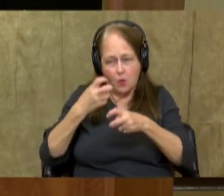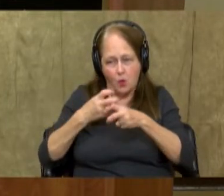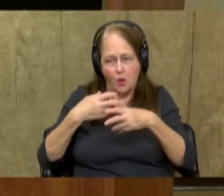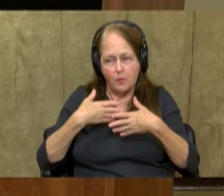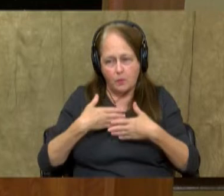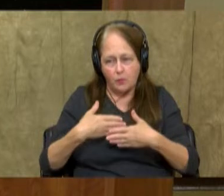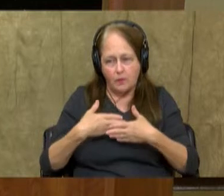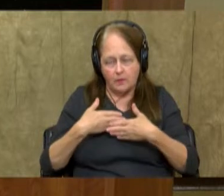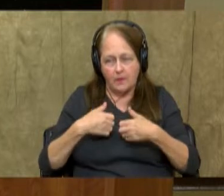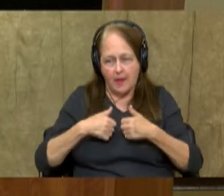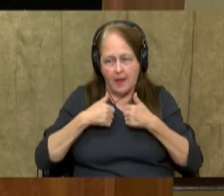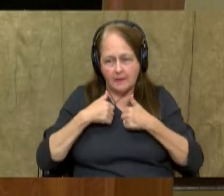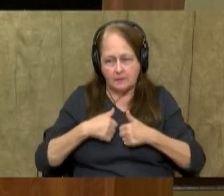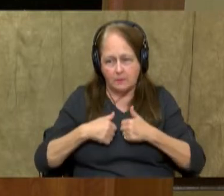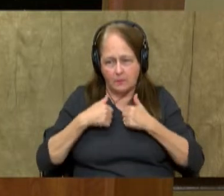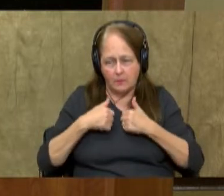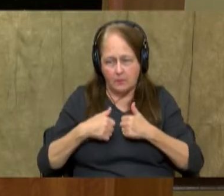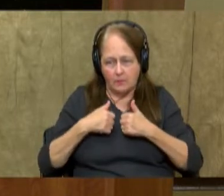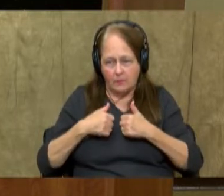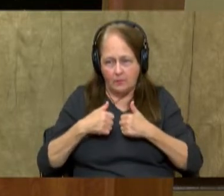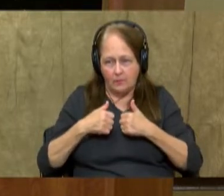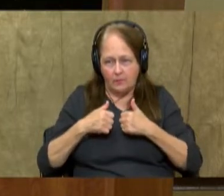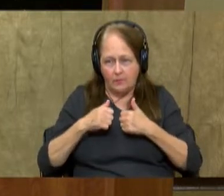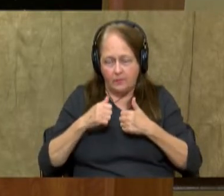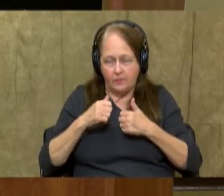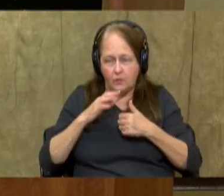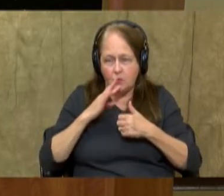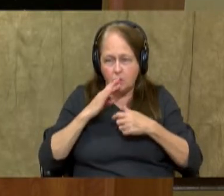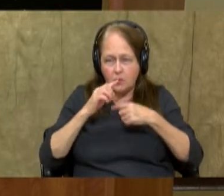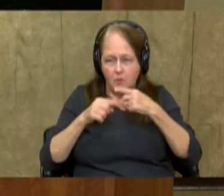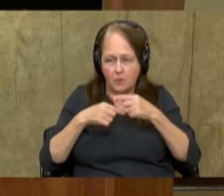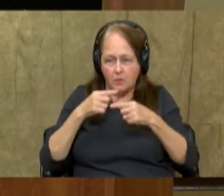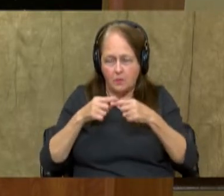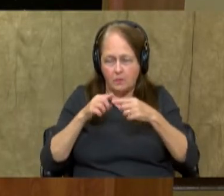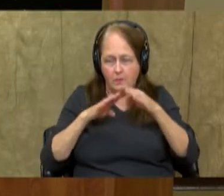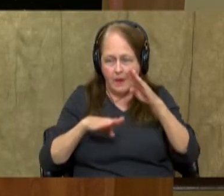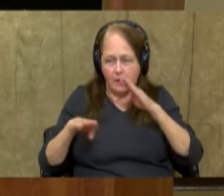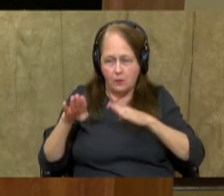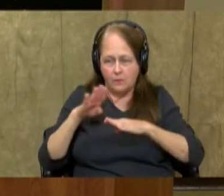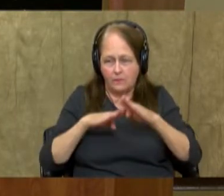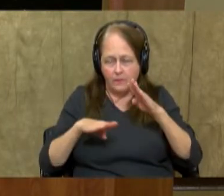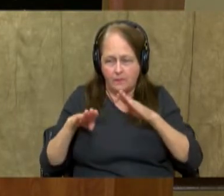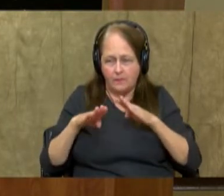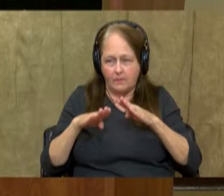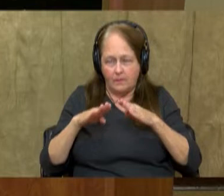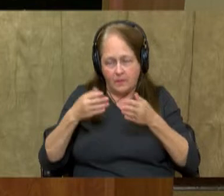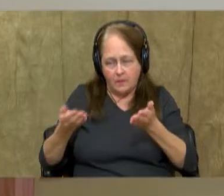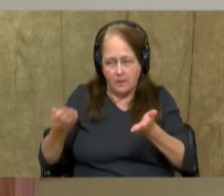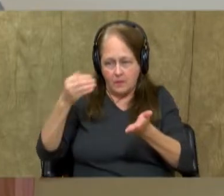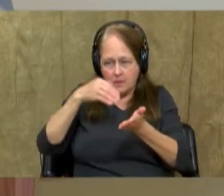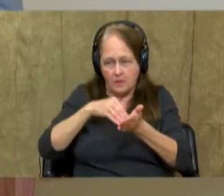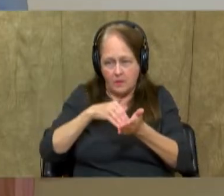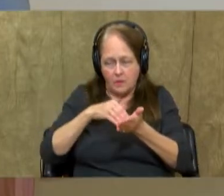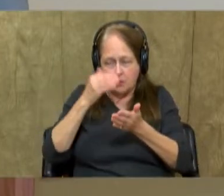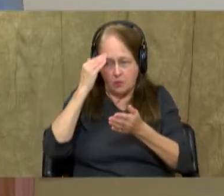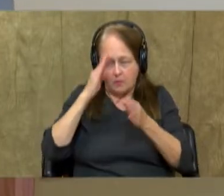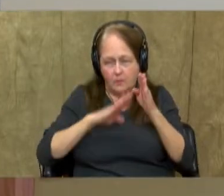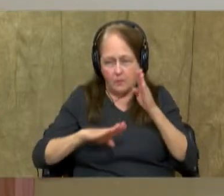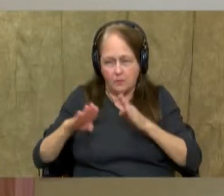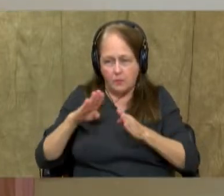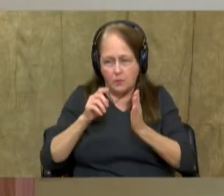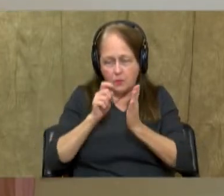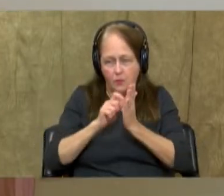Now, let's talk about something else dealing with a biography. So again, we know biographies are